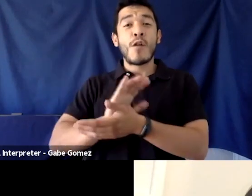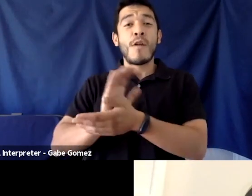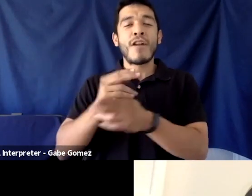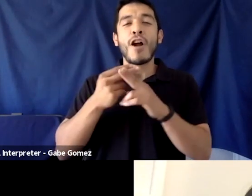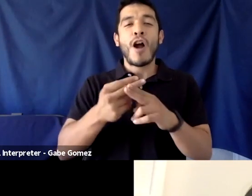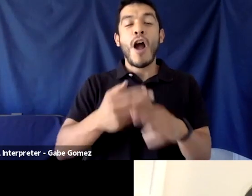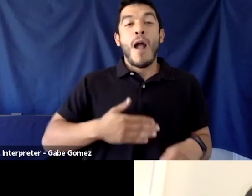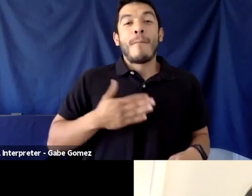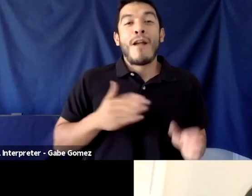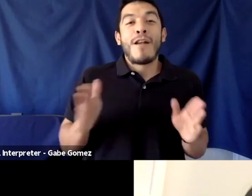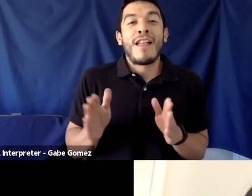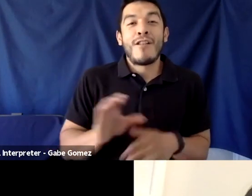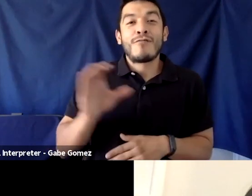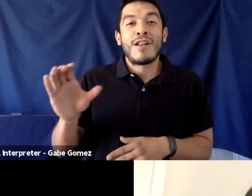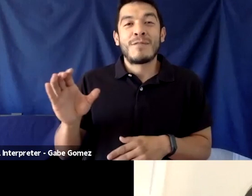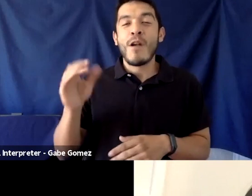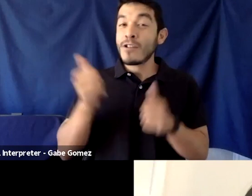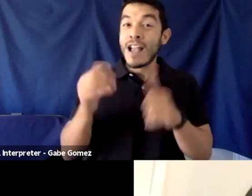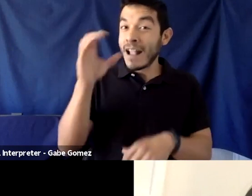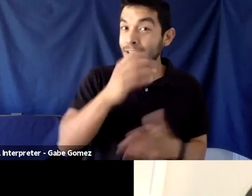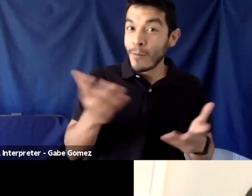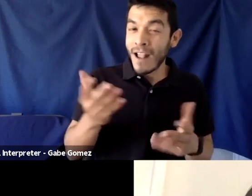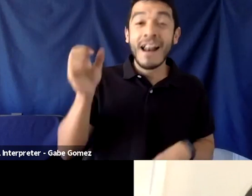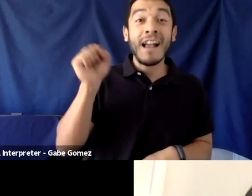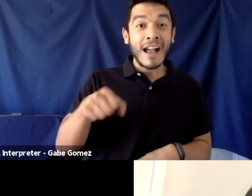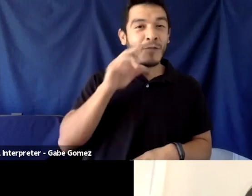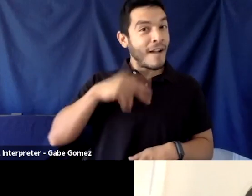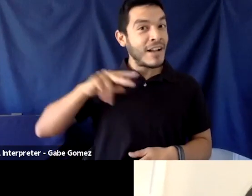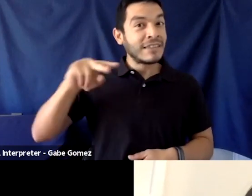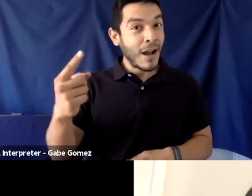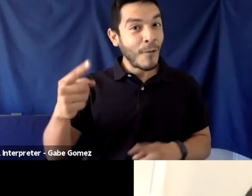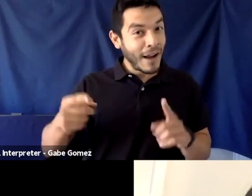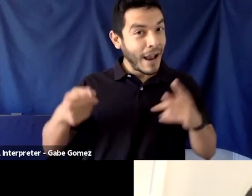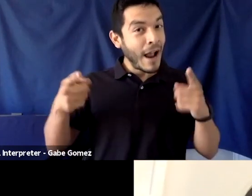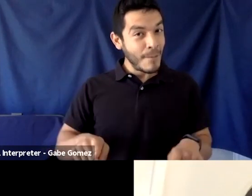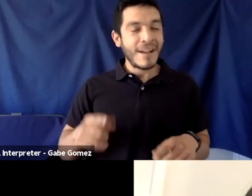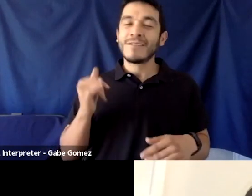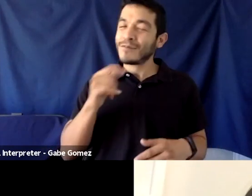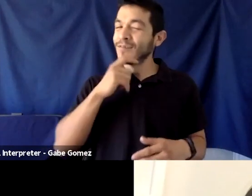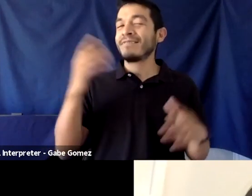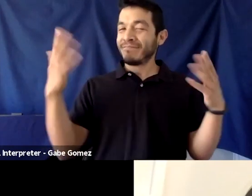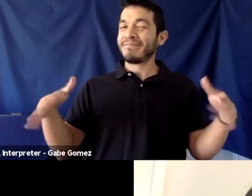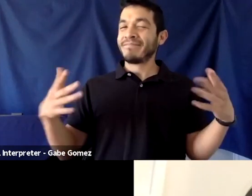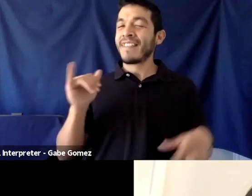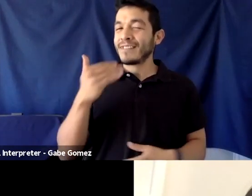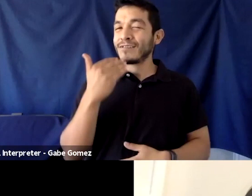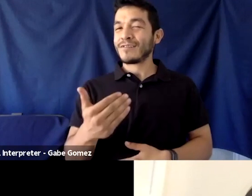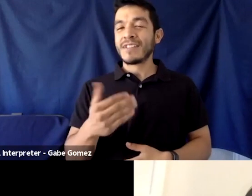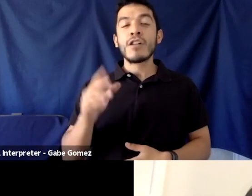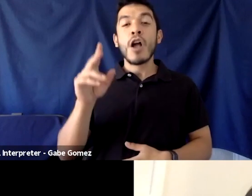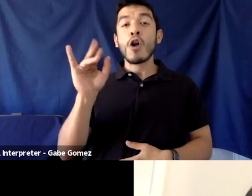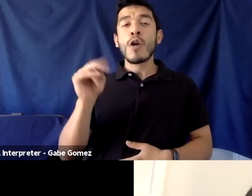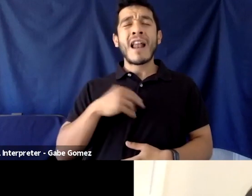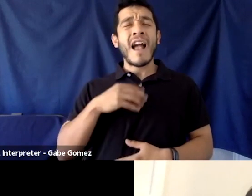what? Yay, there's a sequel happening. Which is fabulous. Korin has had great success as a